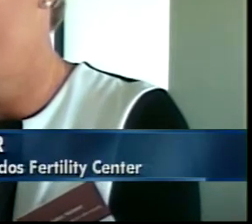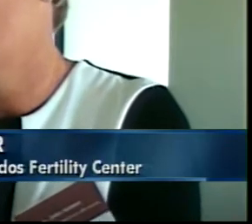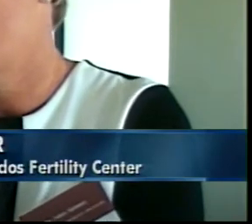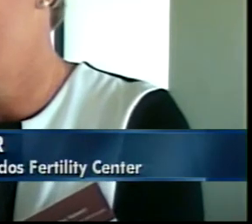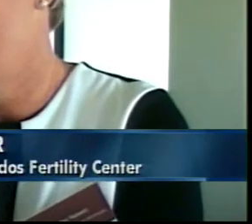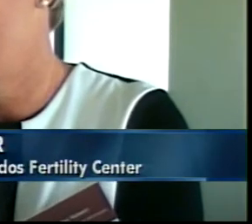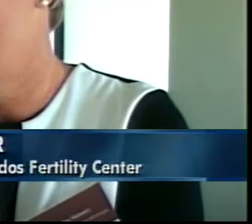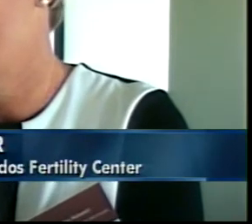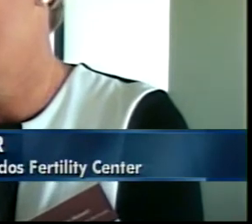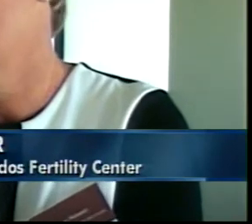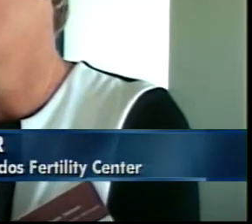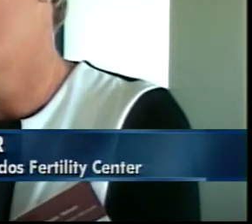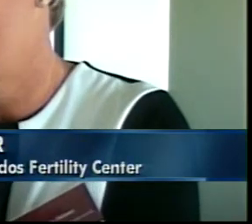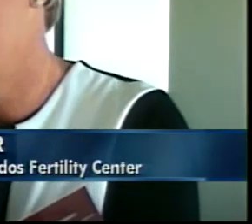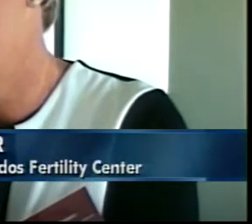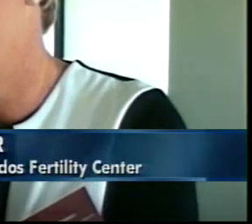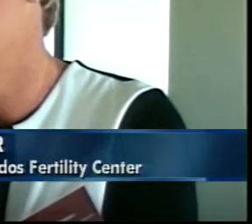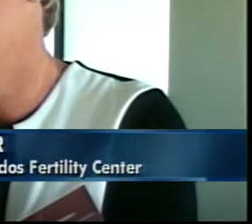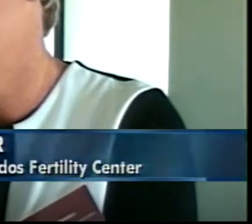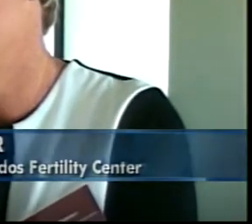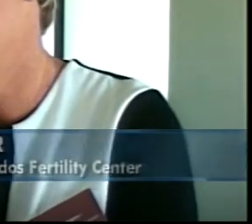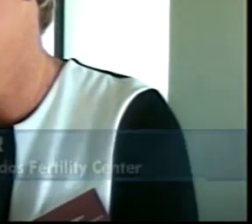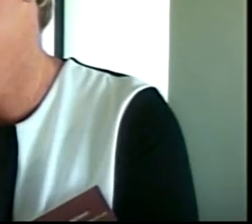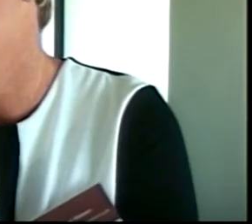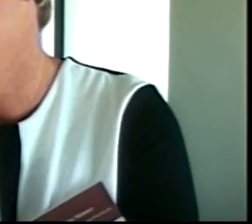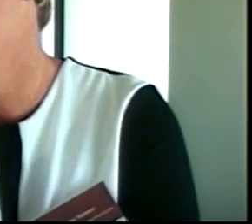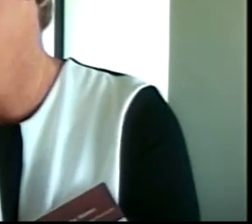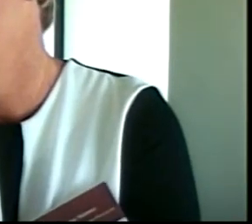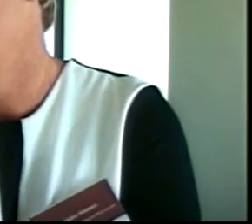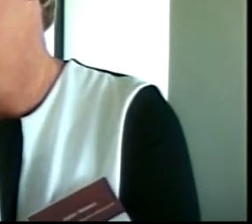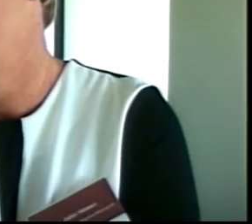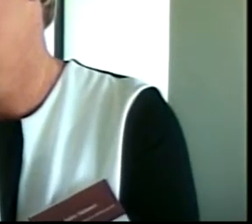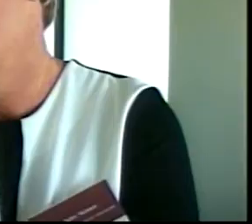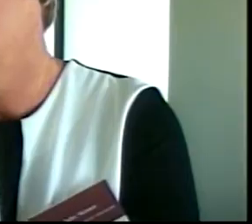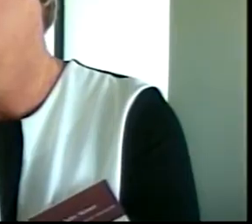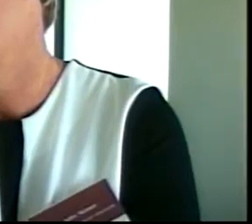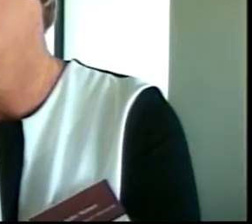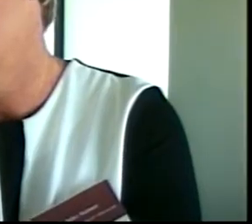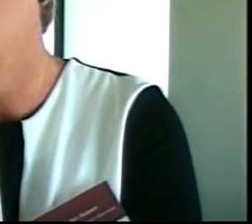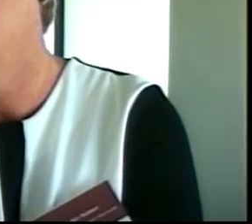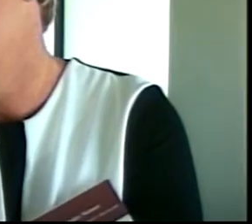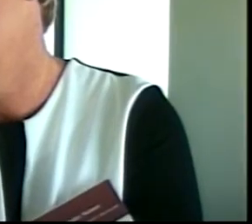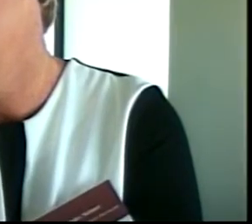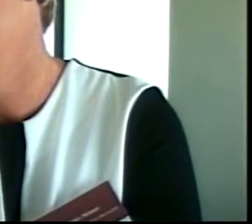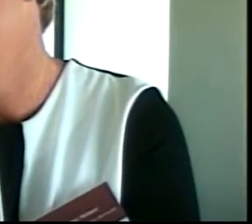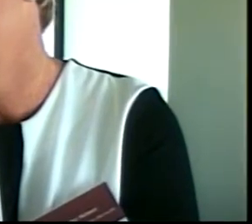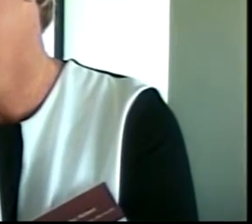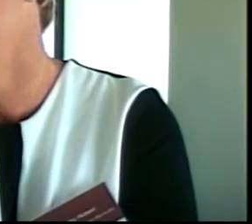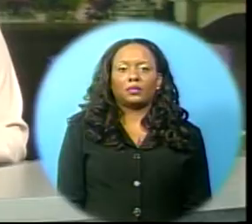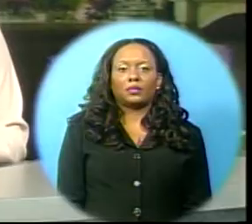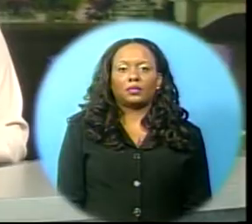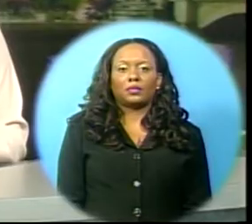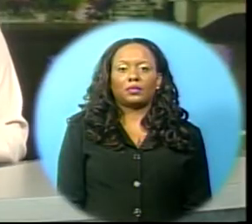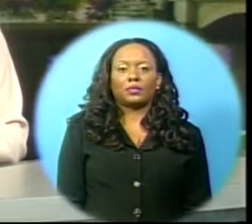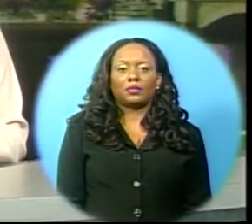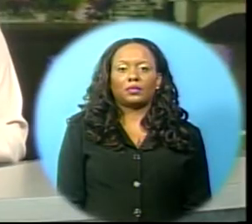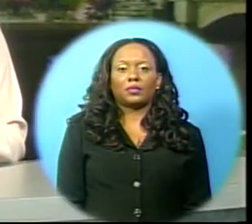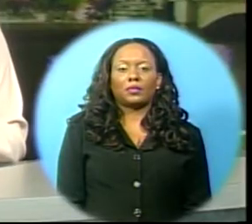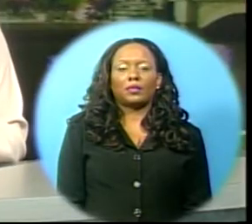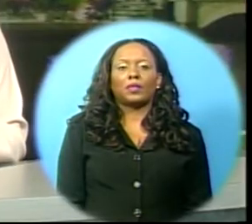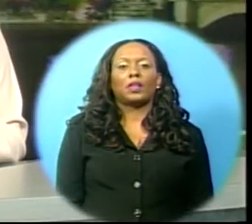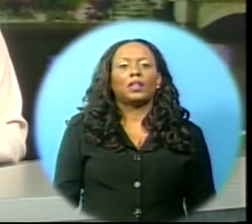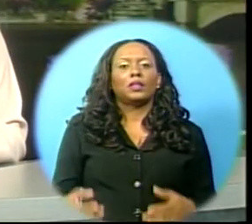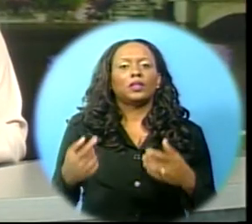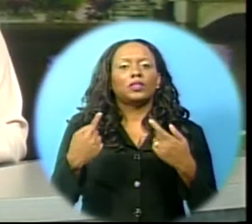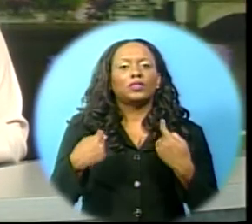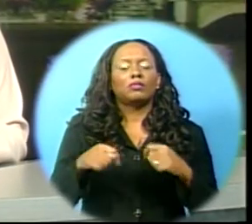those eggs are retrieved at egg retrieval, fertilized with that recipient's partner's sperm, and the embryo is transferred back to that recipient. Efforts